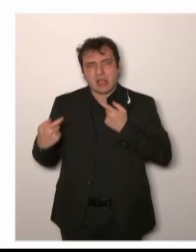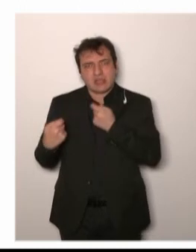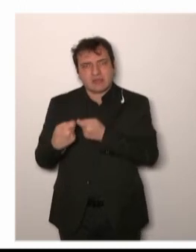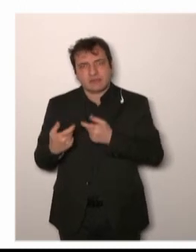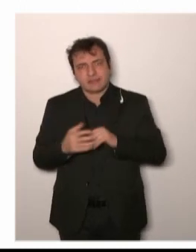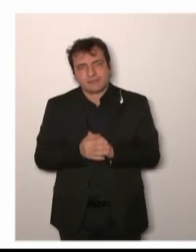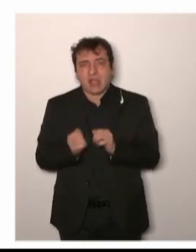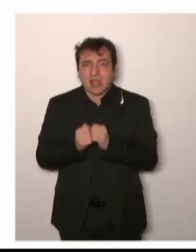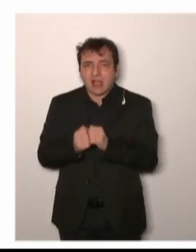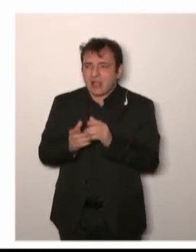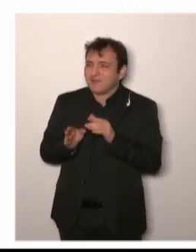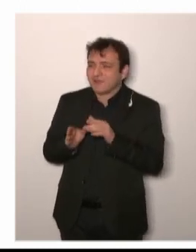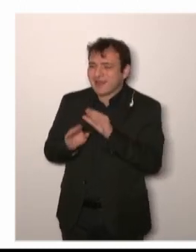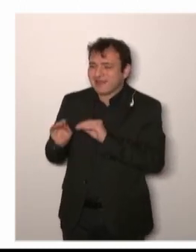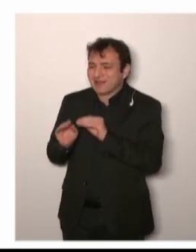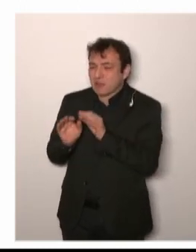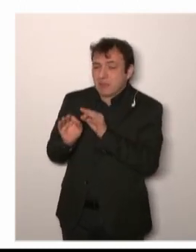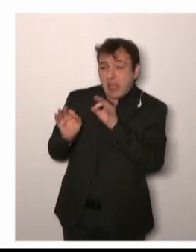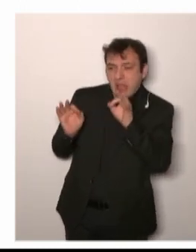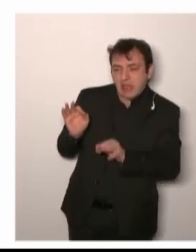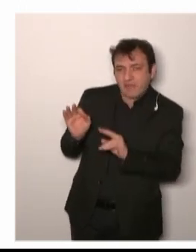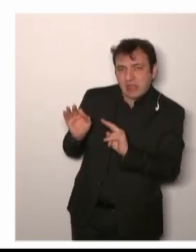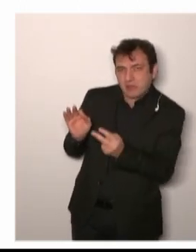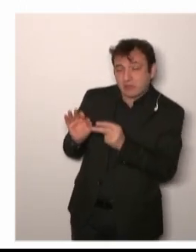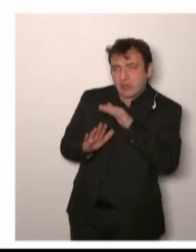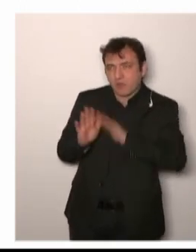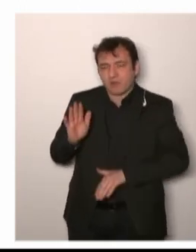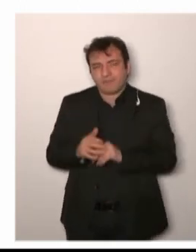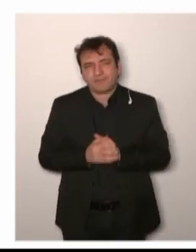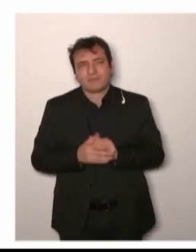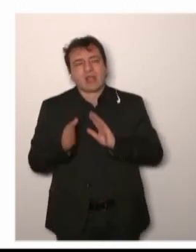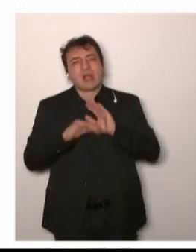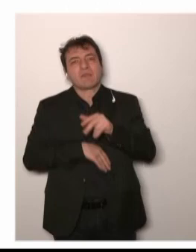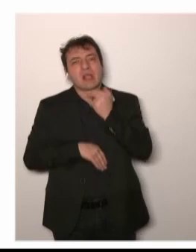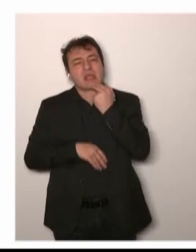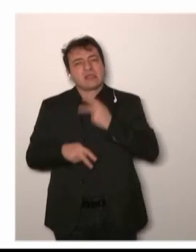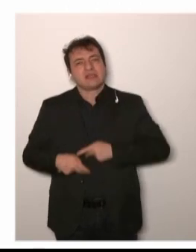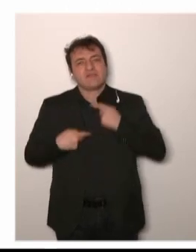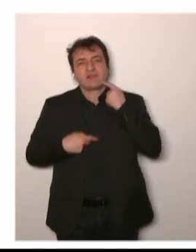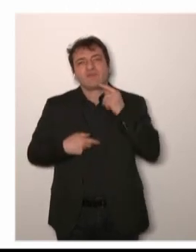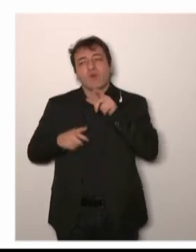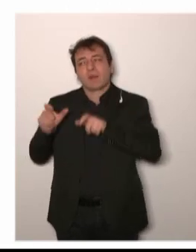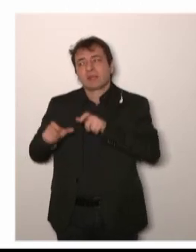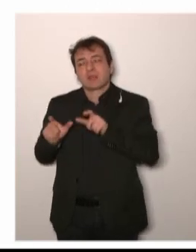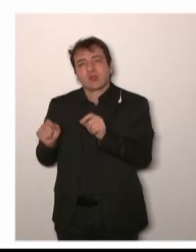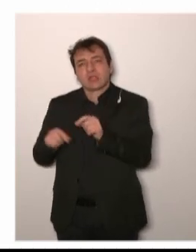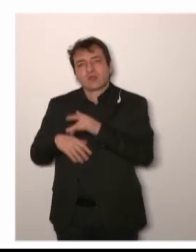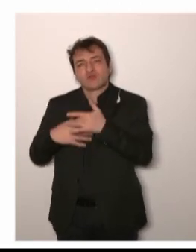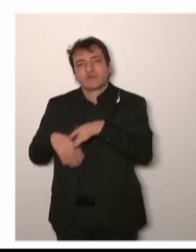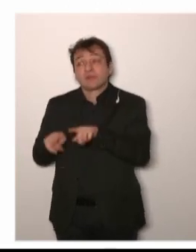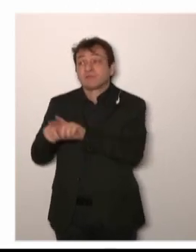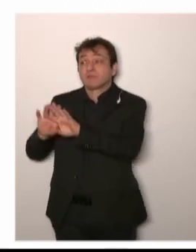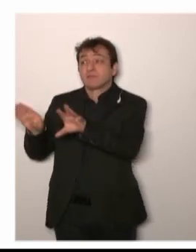for cancer patients, survivors, and their families. For instance, through the creation by 2023 of a European